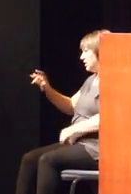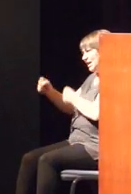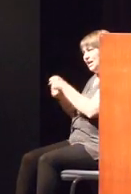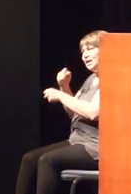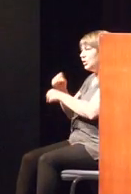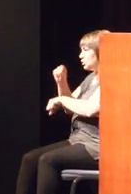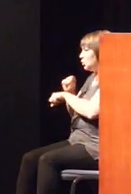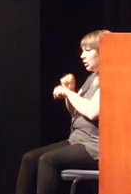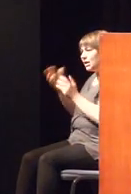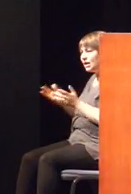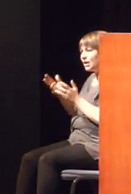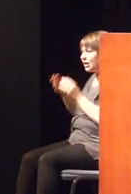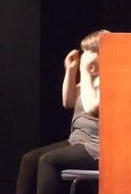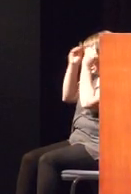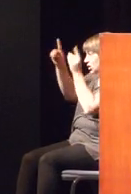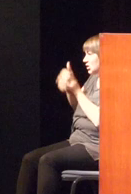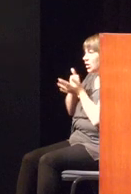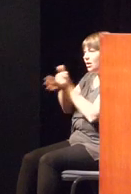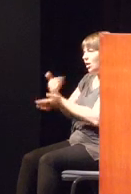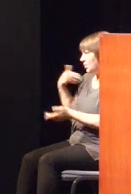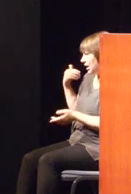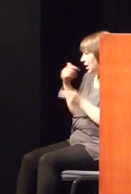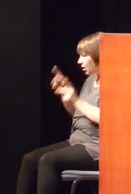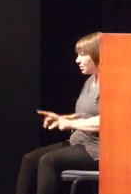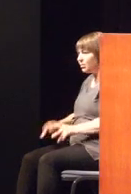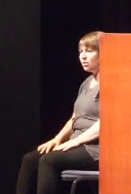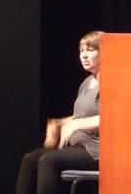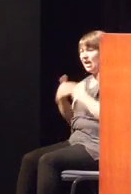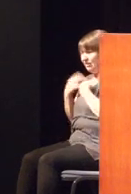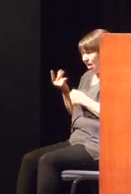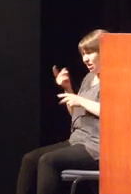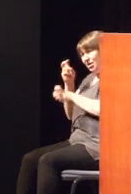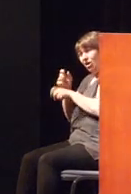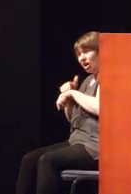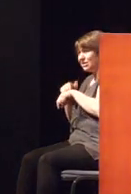in education and helping young people. You had a little trouble speaking.